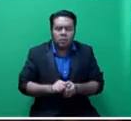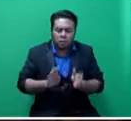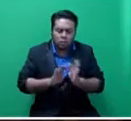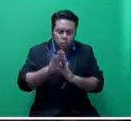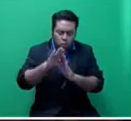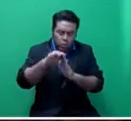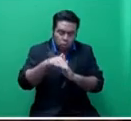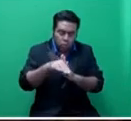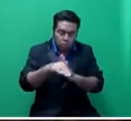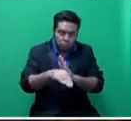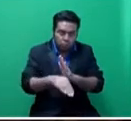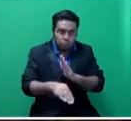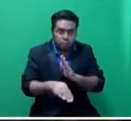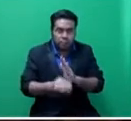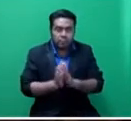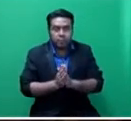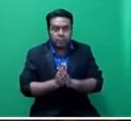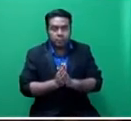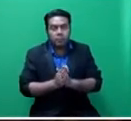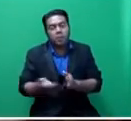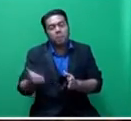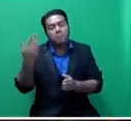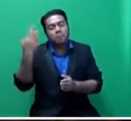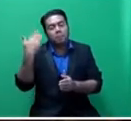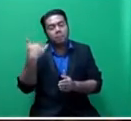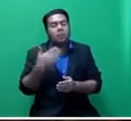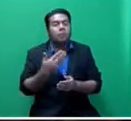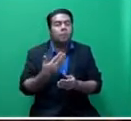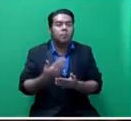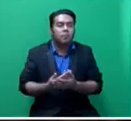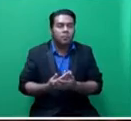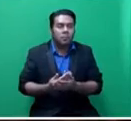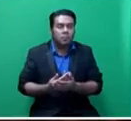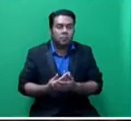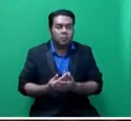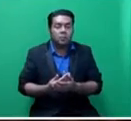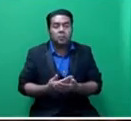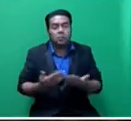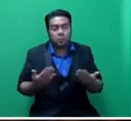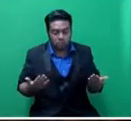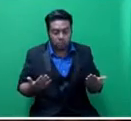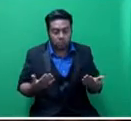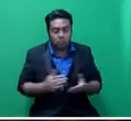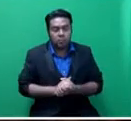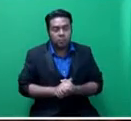drop has started way, way back then. Mr. Speaker, sir,